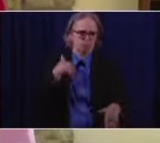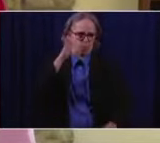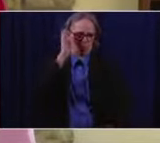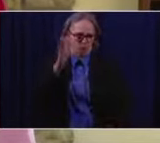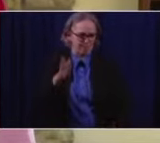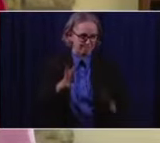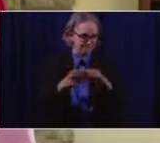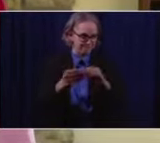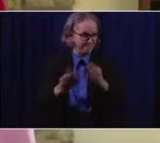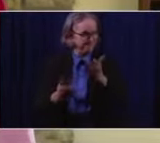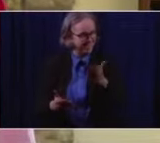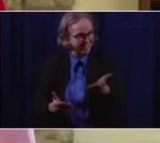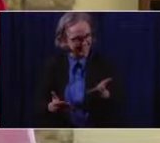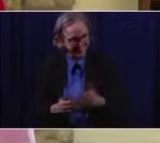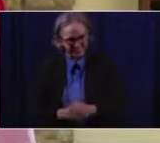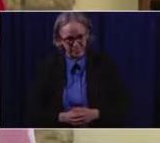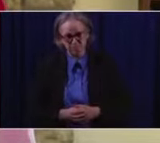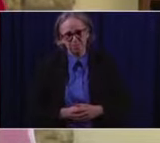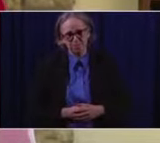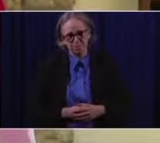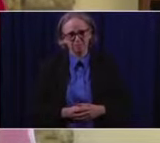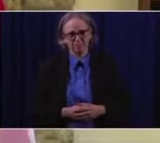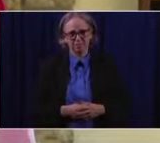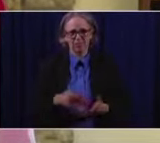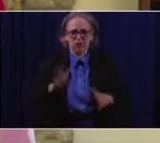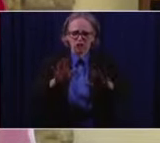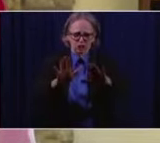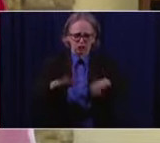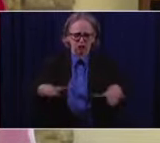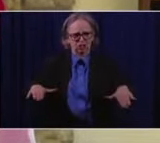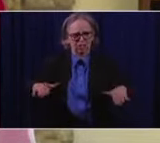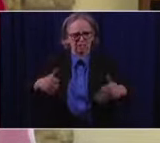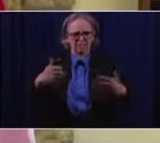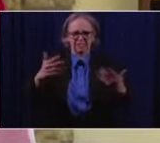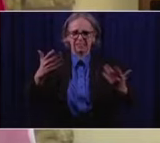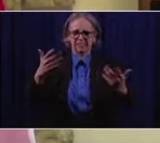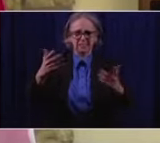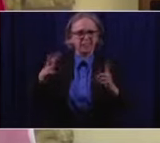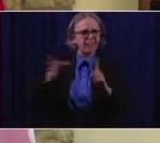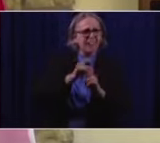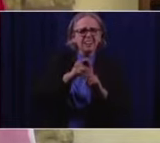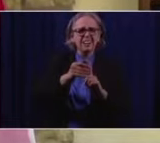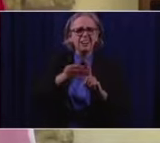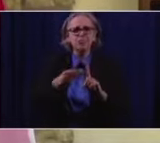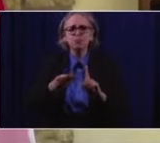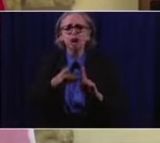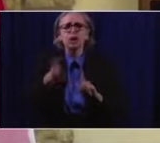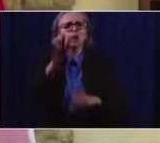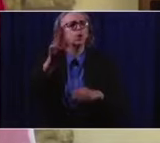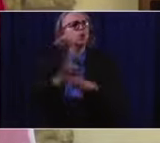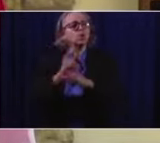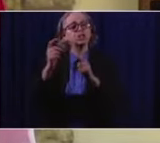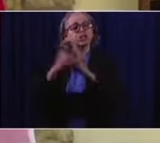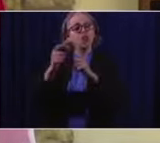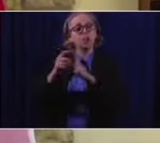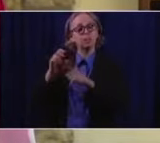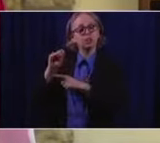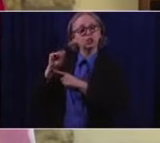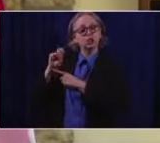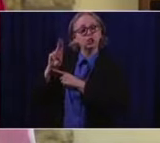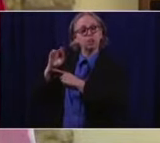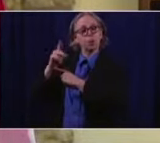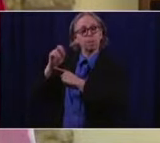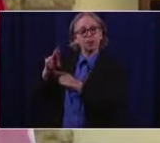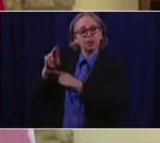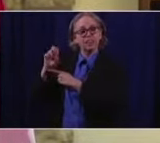that kids can spread it. You use the term super spreading. It's a different thing. And what we're seeing where the super